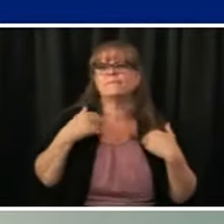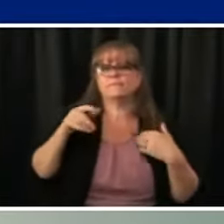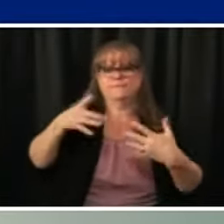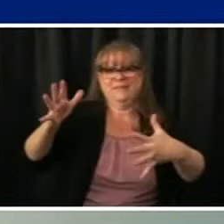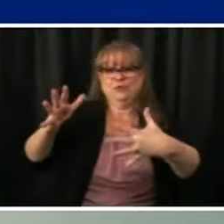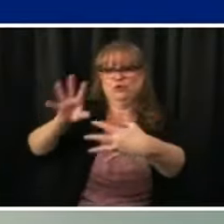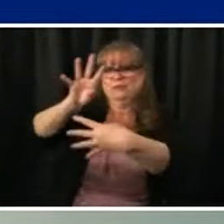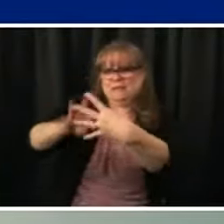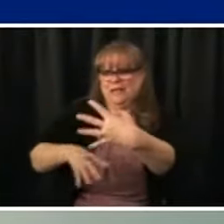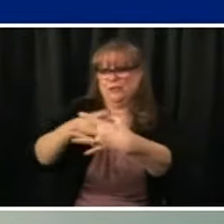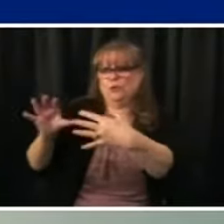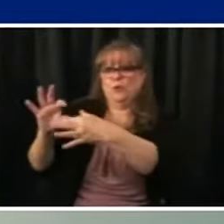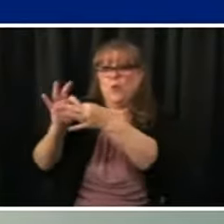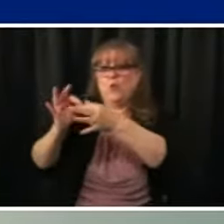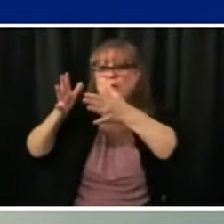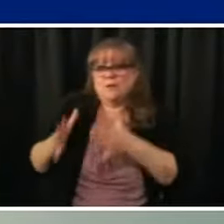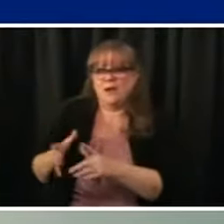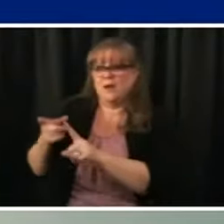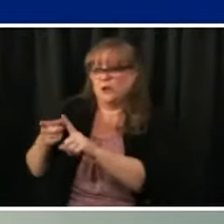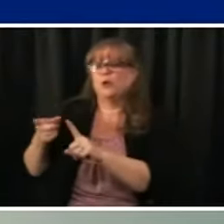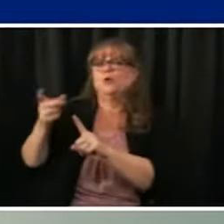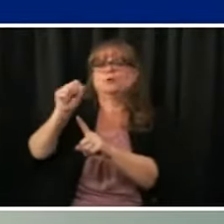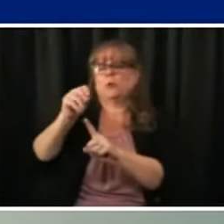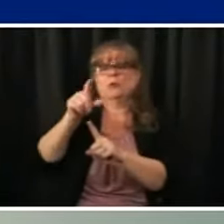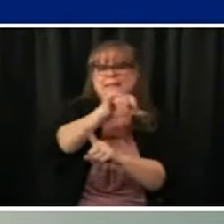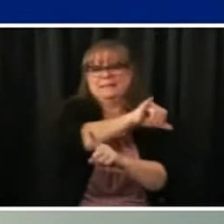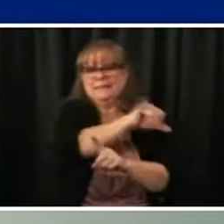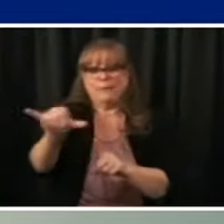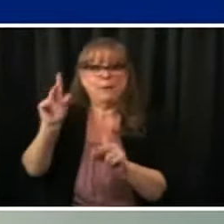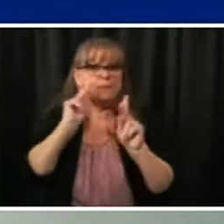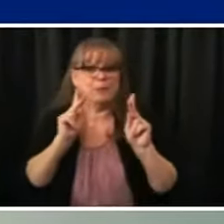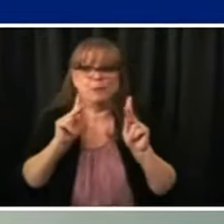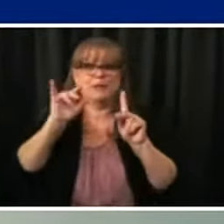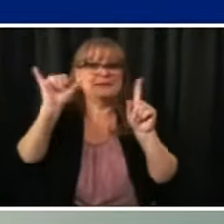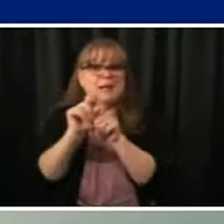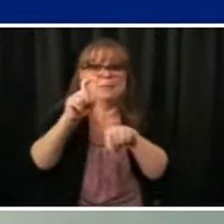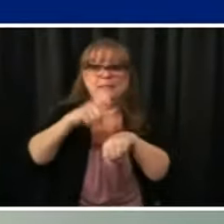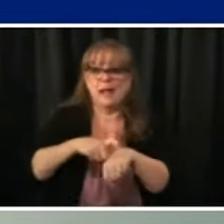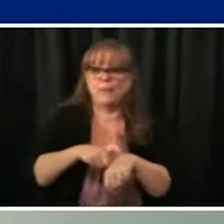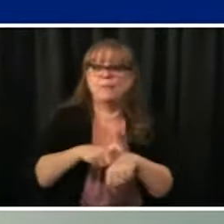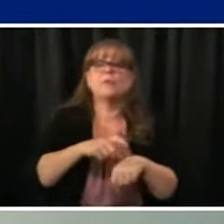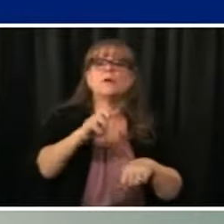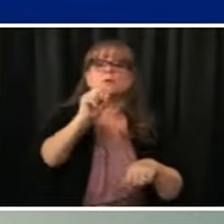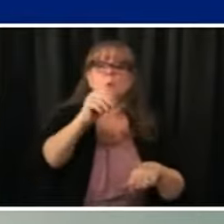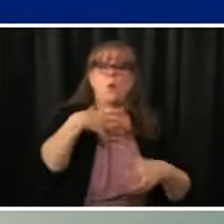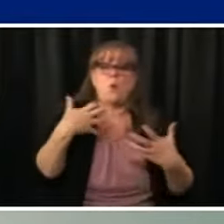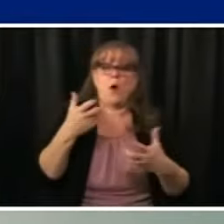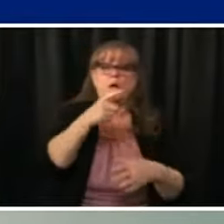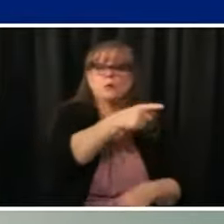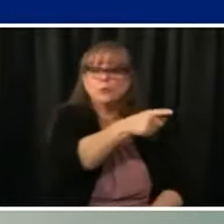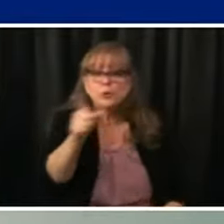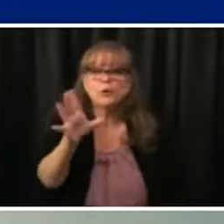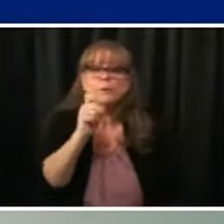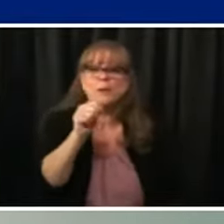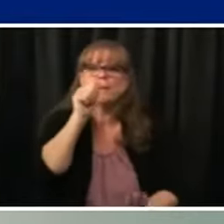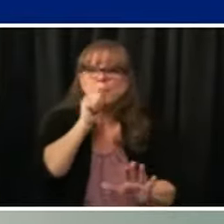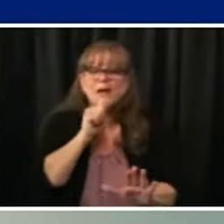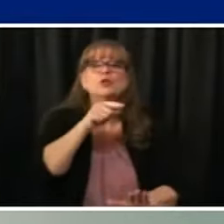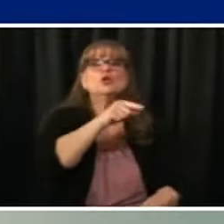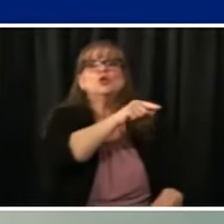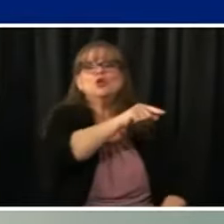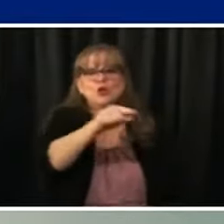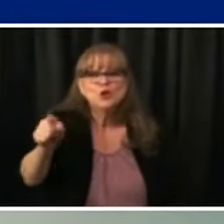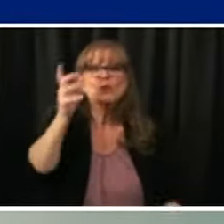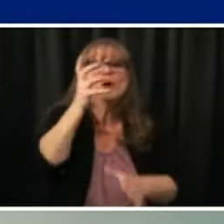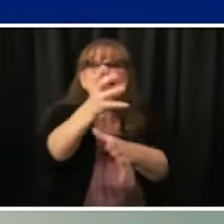in the same page. So I ask everyone to be patient, everyone to gonna get it. I'm pretty